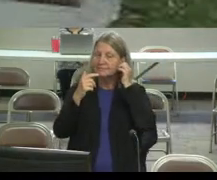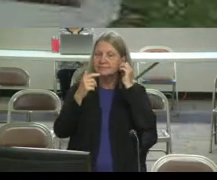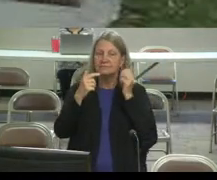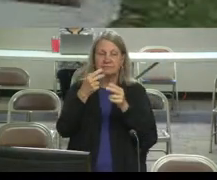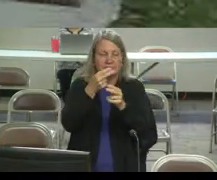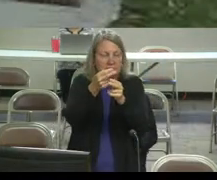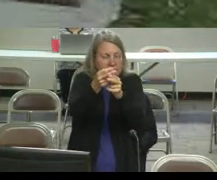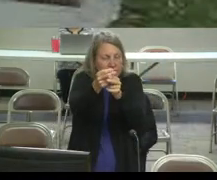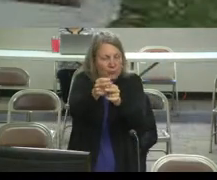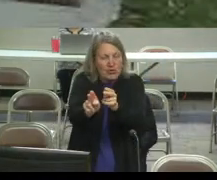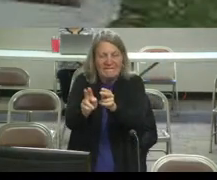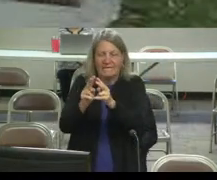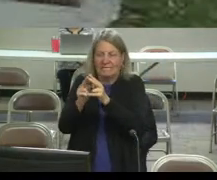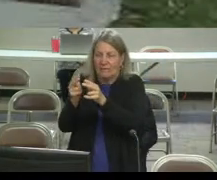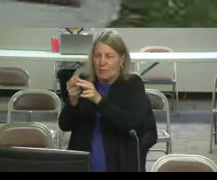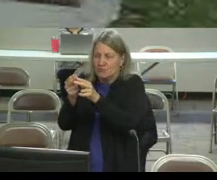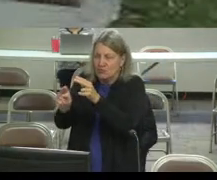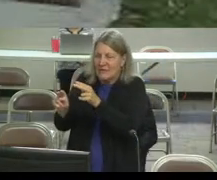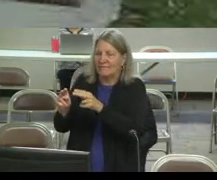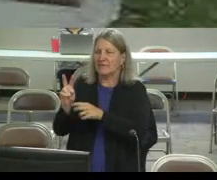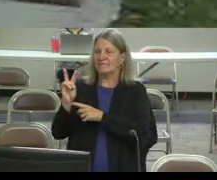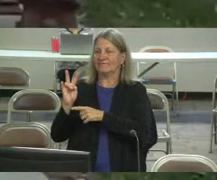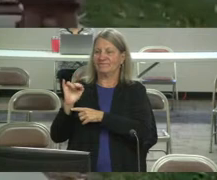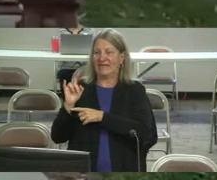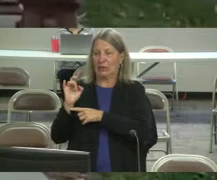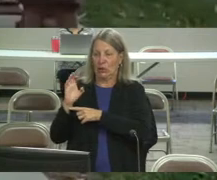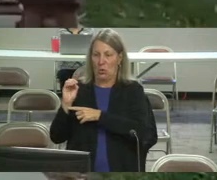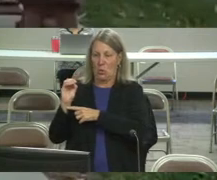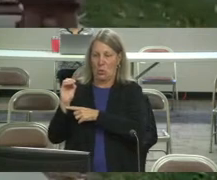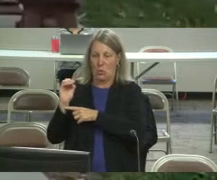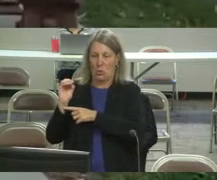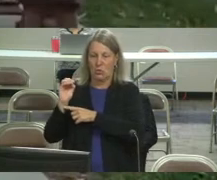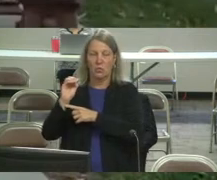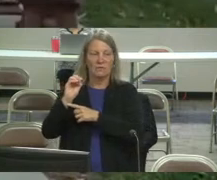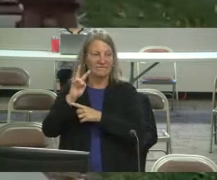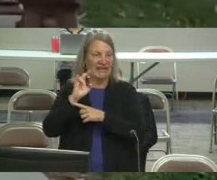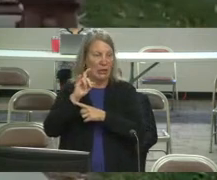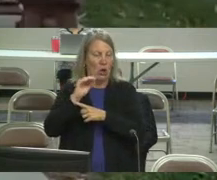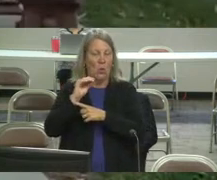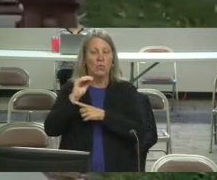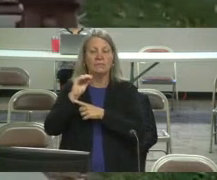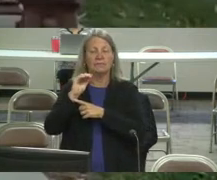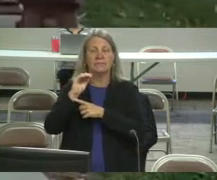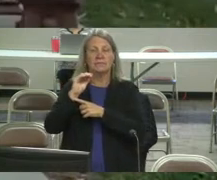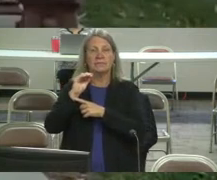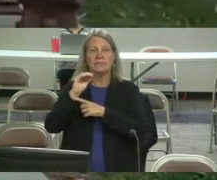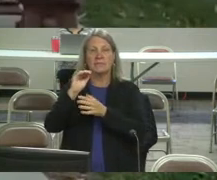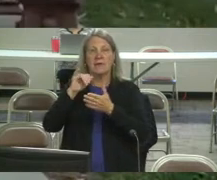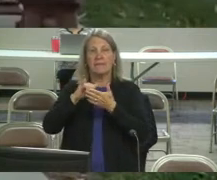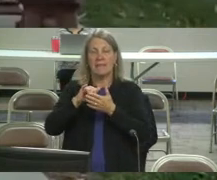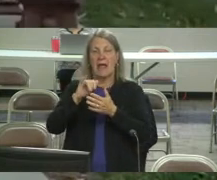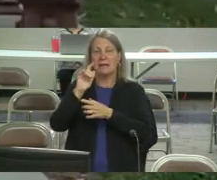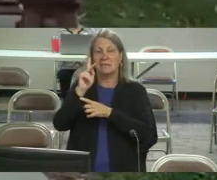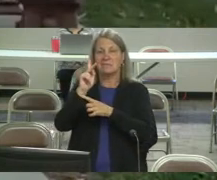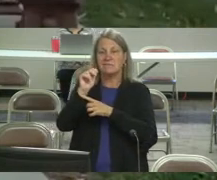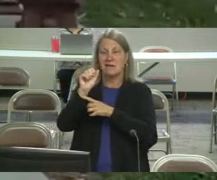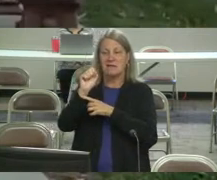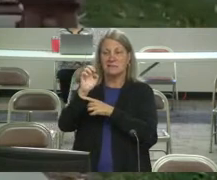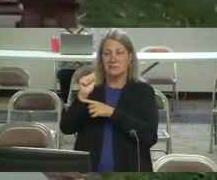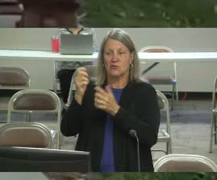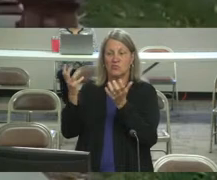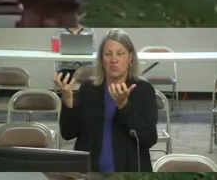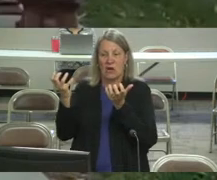so finally I want to briefly show this is just a brief video clip thank